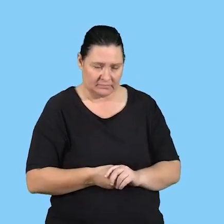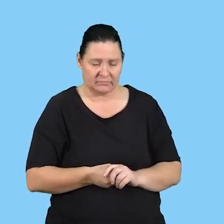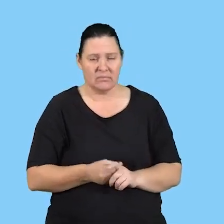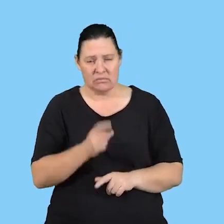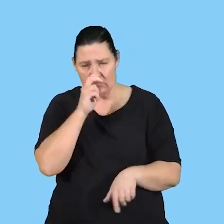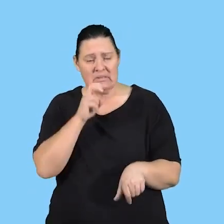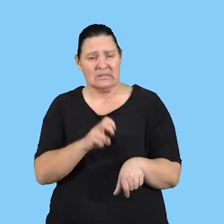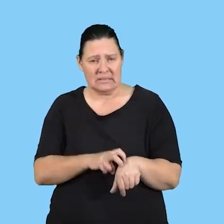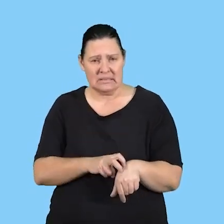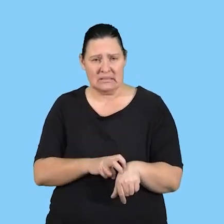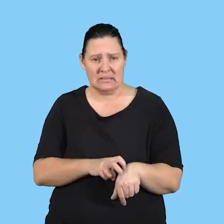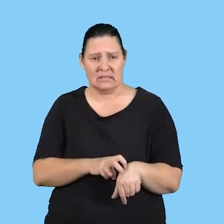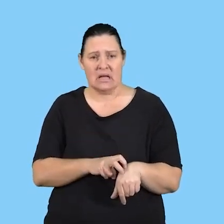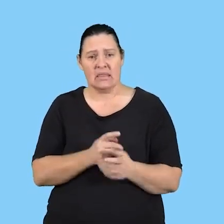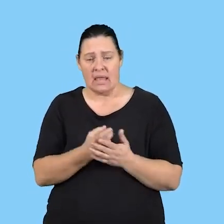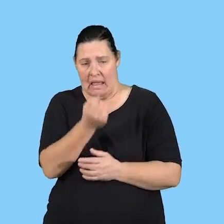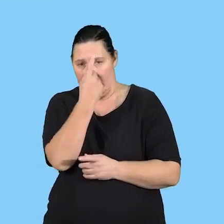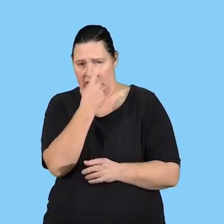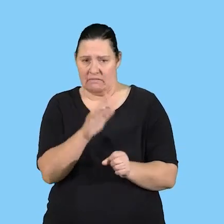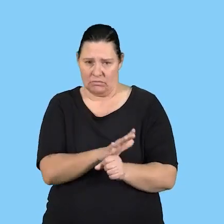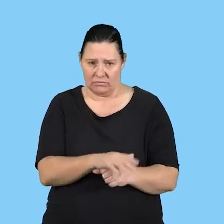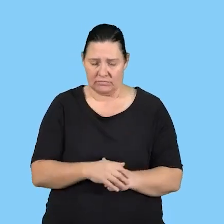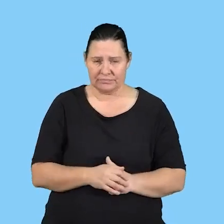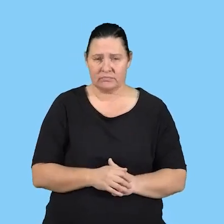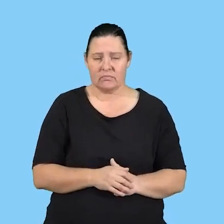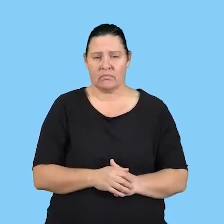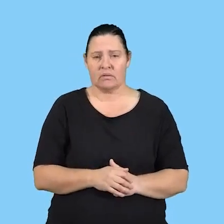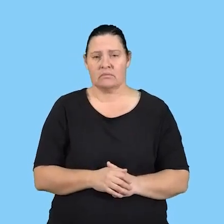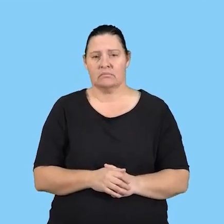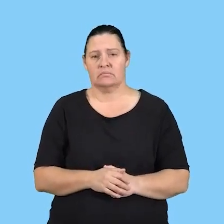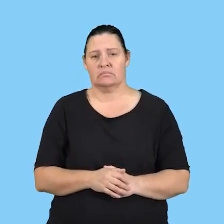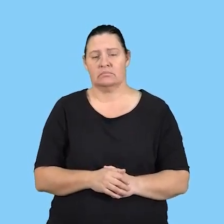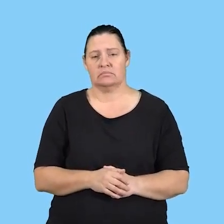is quite important that they do. So